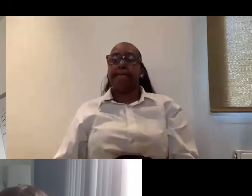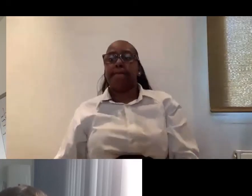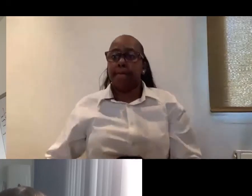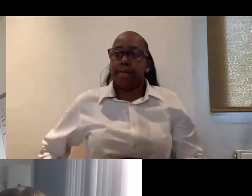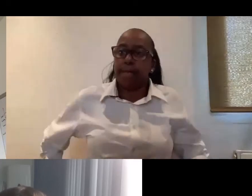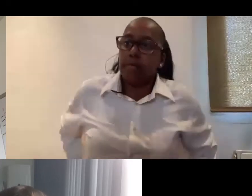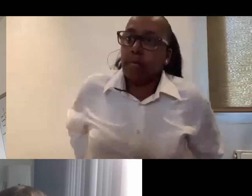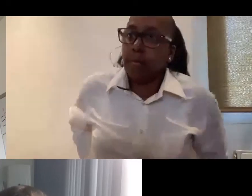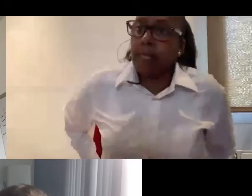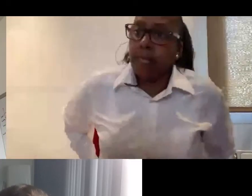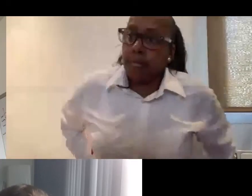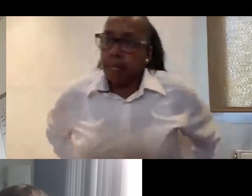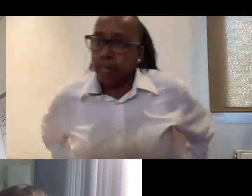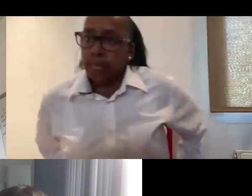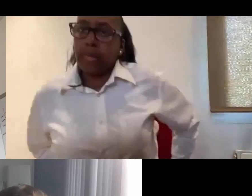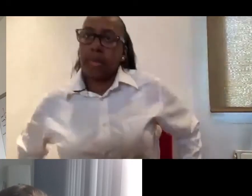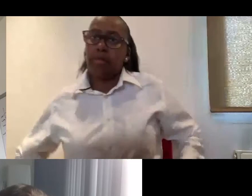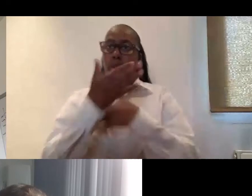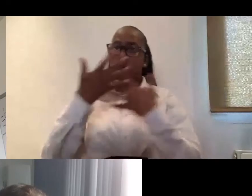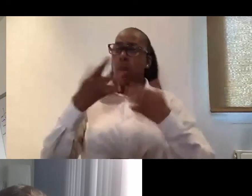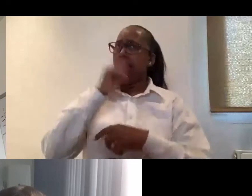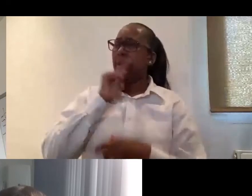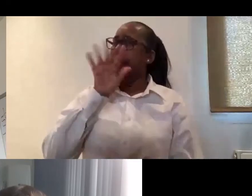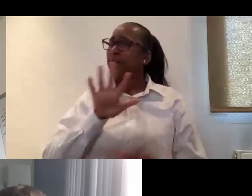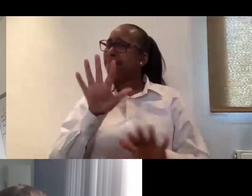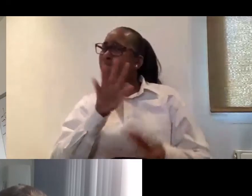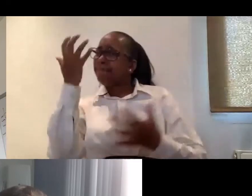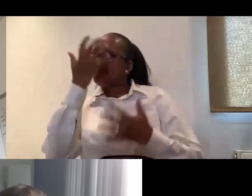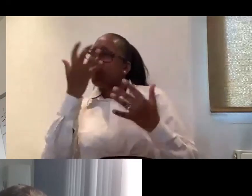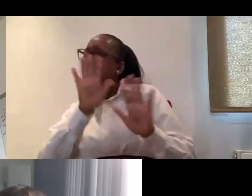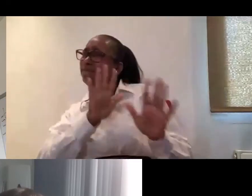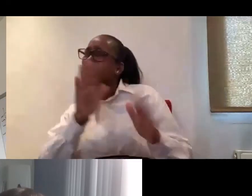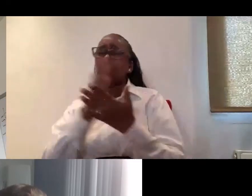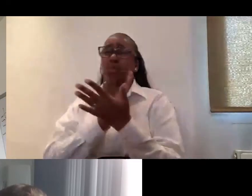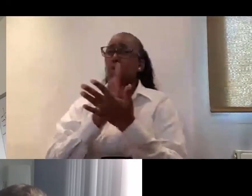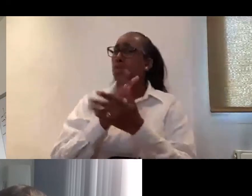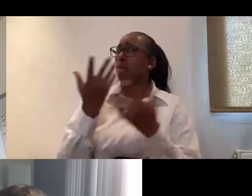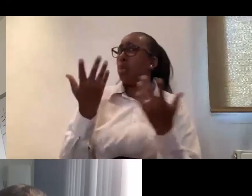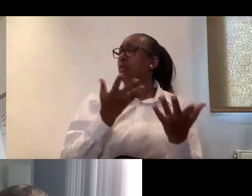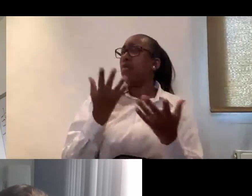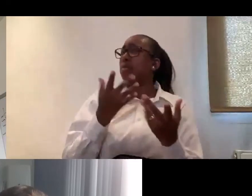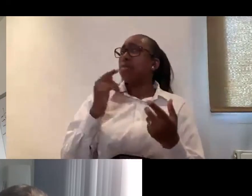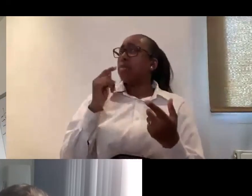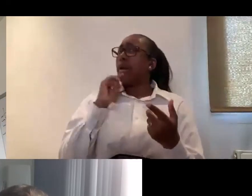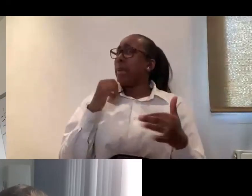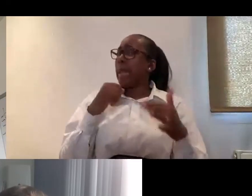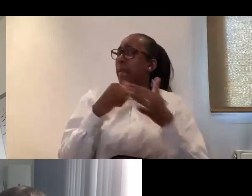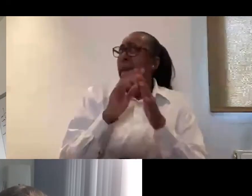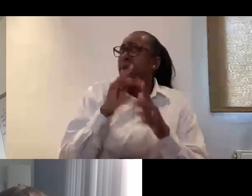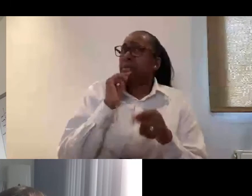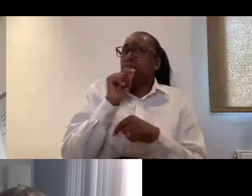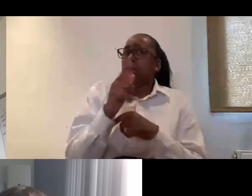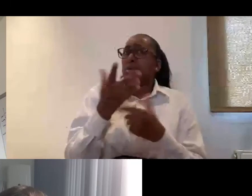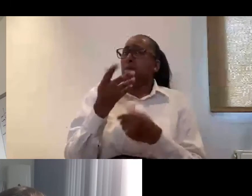Yeah, so a lot of people are concerned about fertility. I'm not quite sure where the suggestion that it can impact on